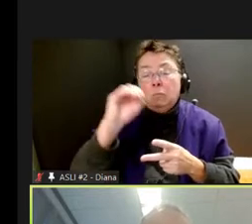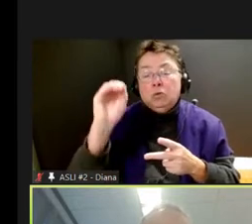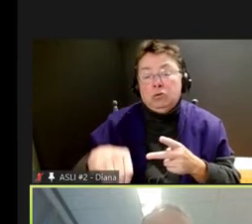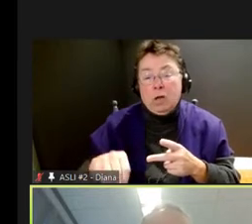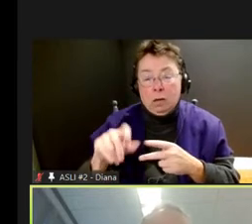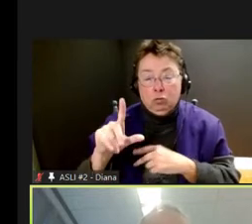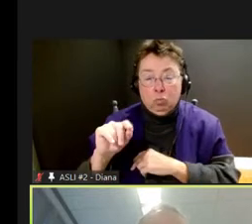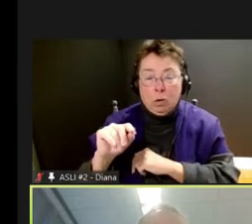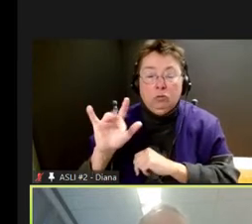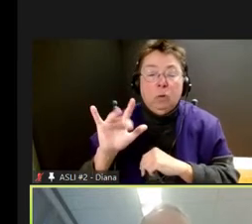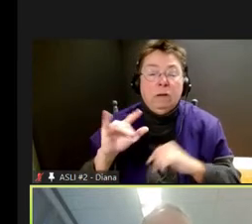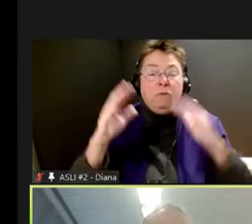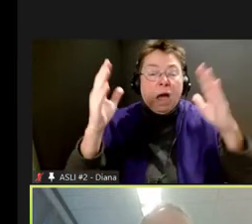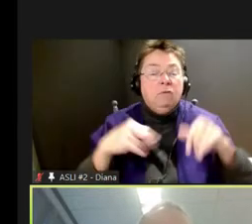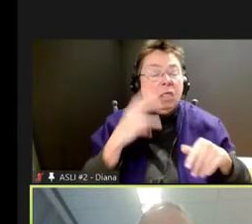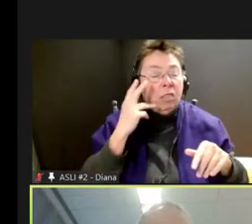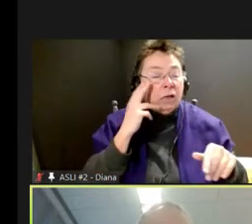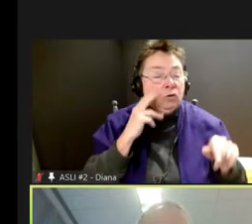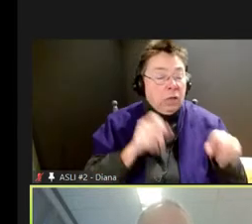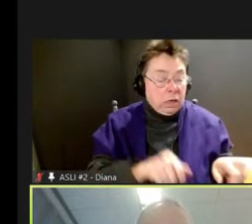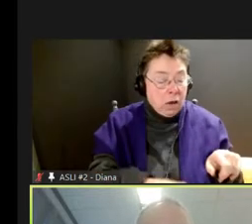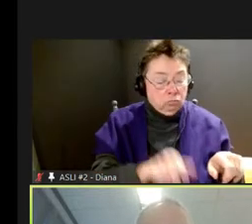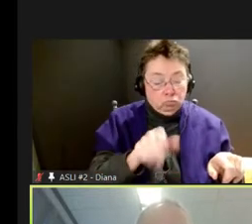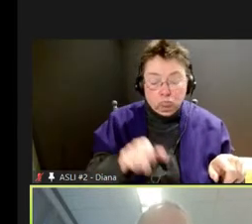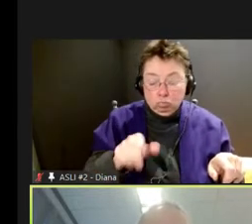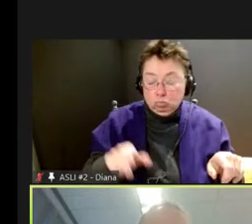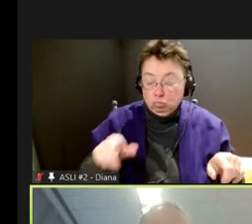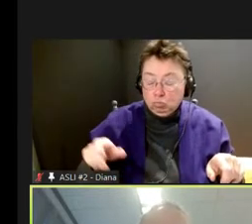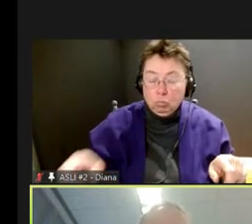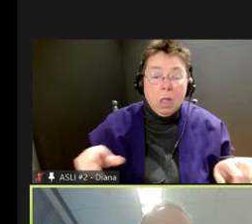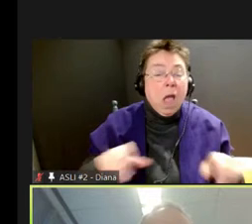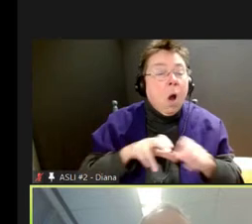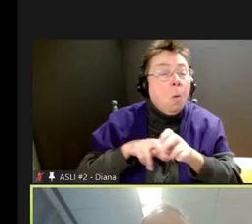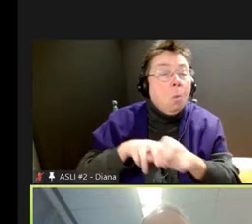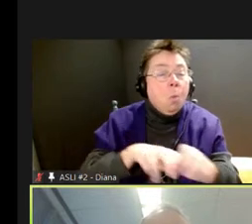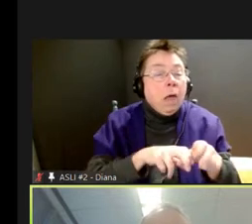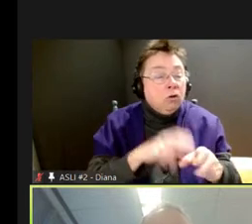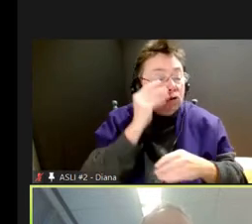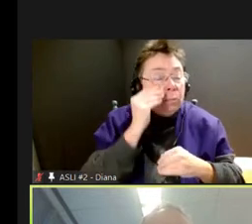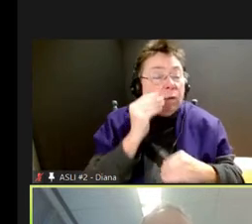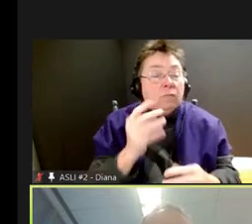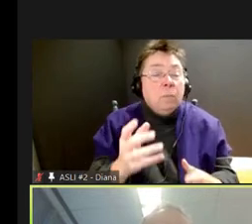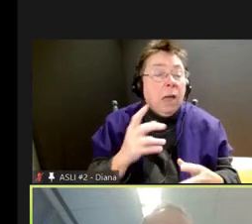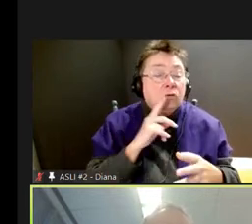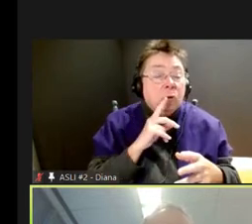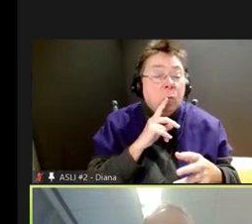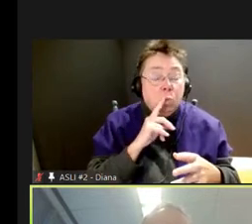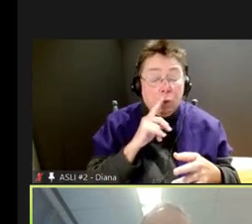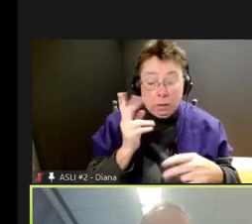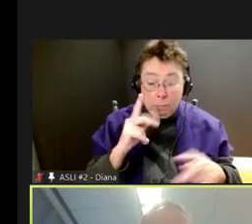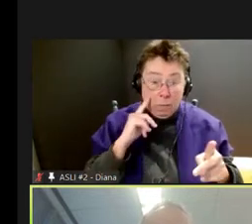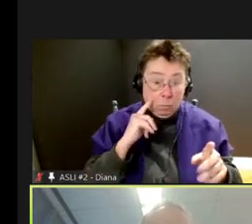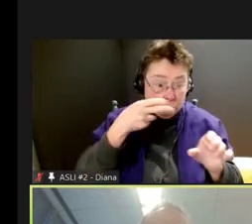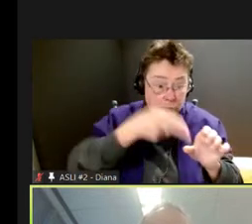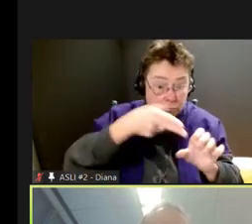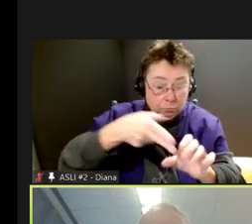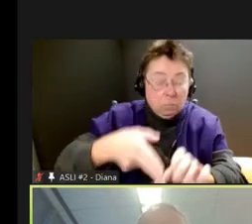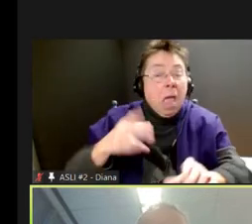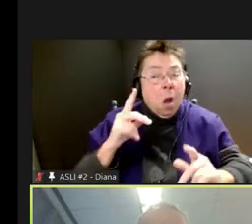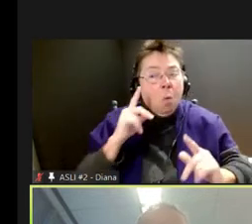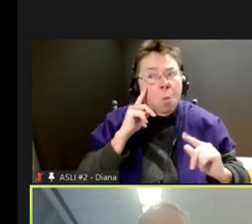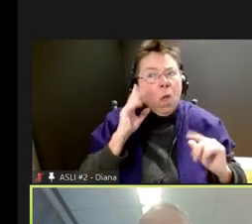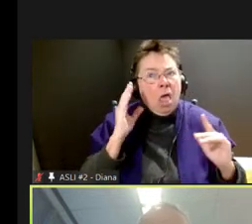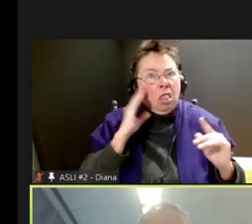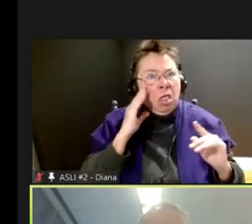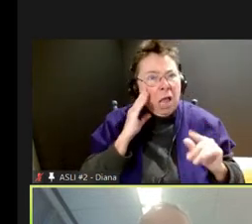On the next page, you see ridership related information and really focusing on the fact that we anticipate ridership